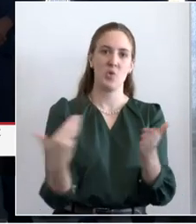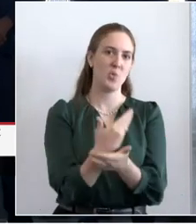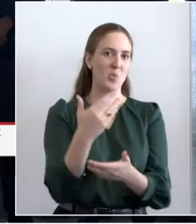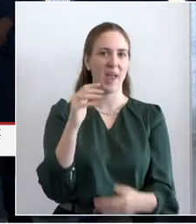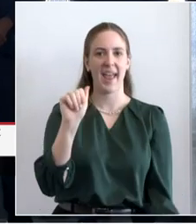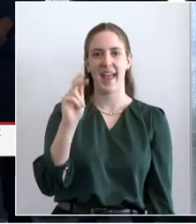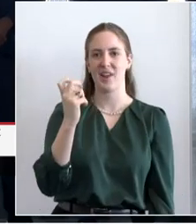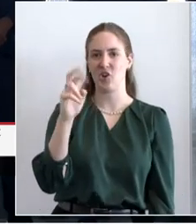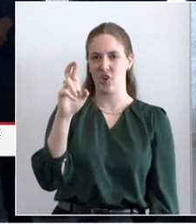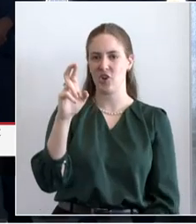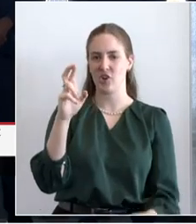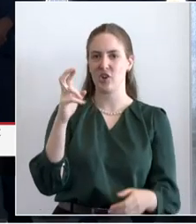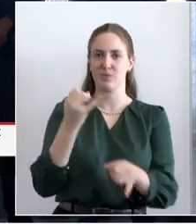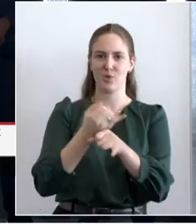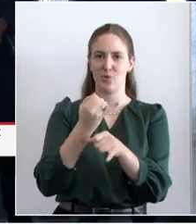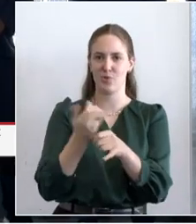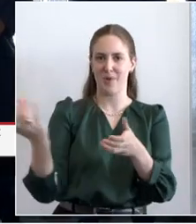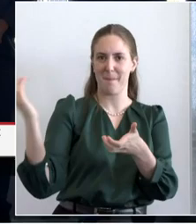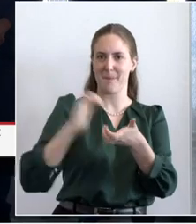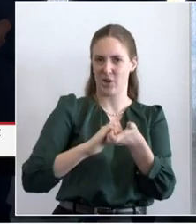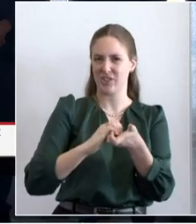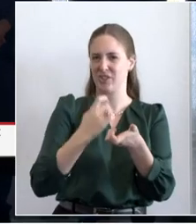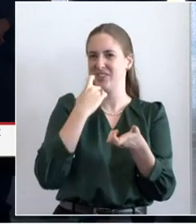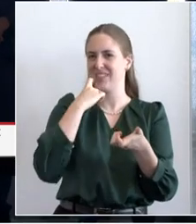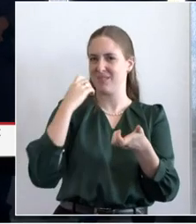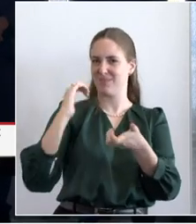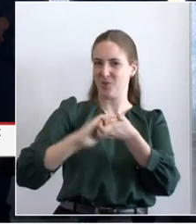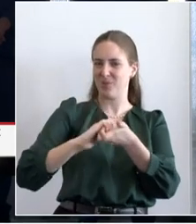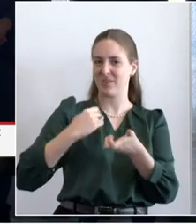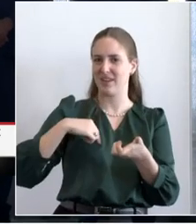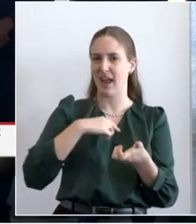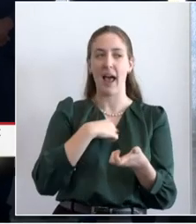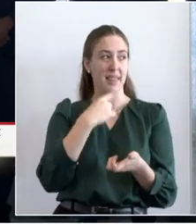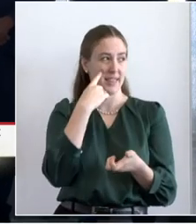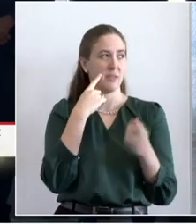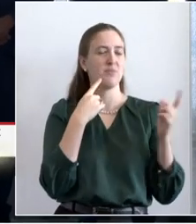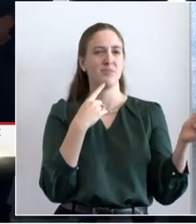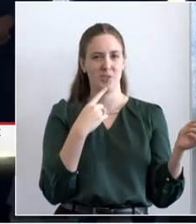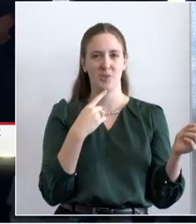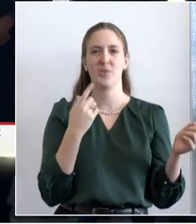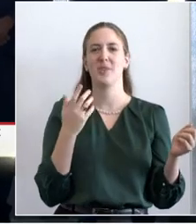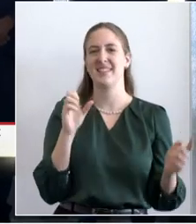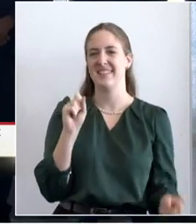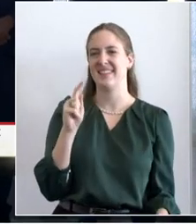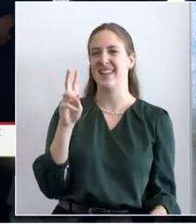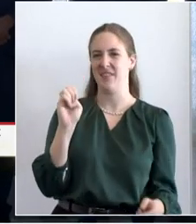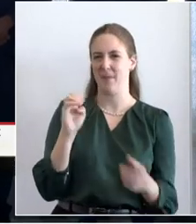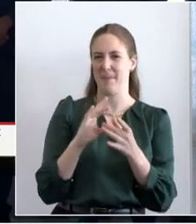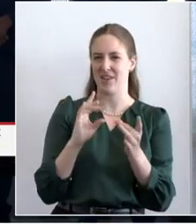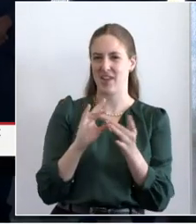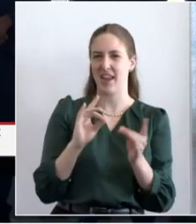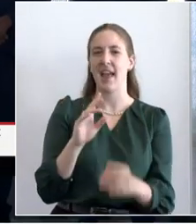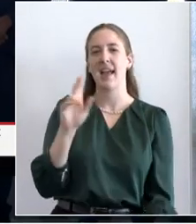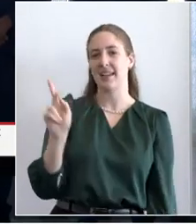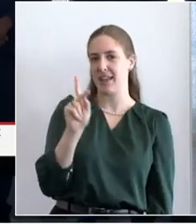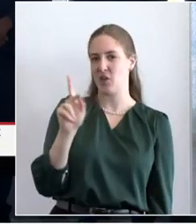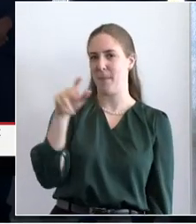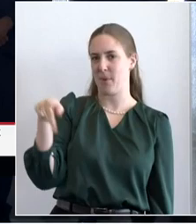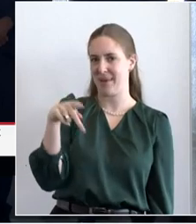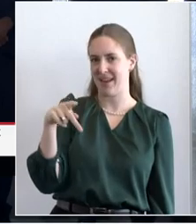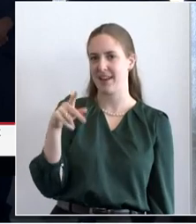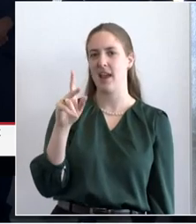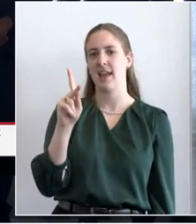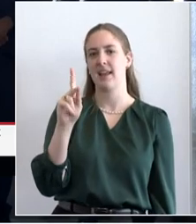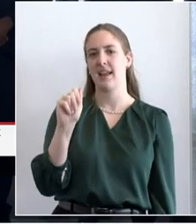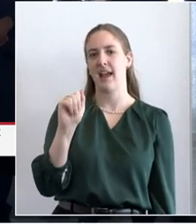partner has joined, and I think Steve already mentioned one of my favorites, Kaiser Permanente. So welcome,